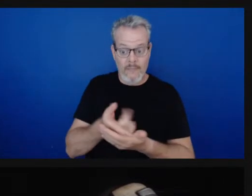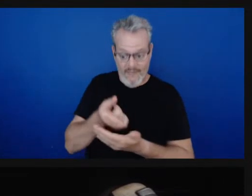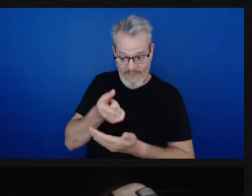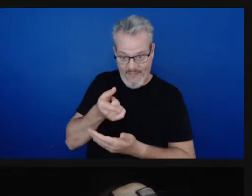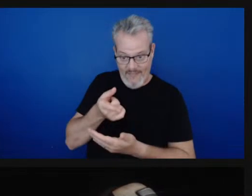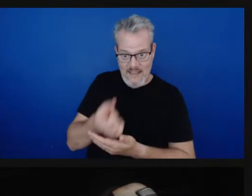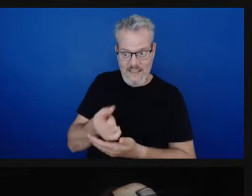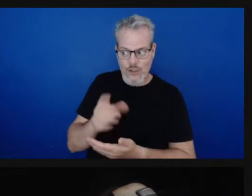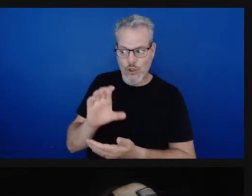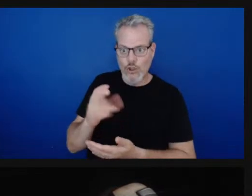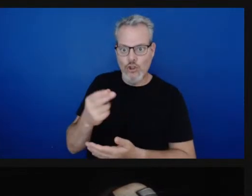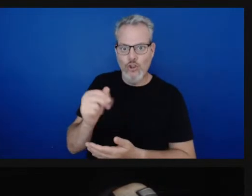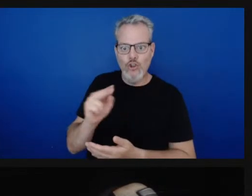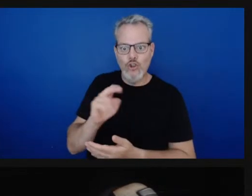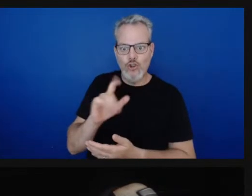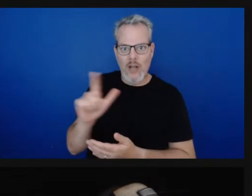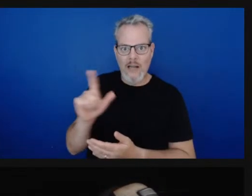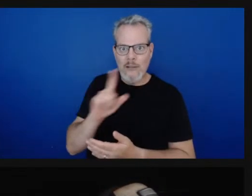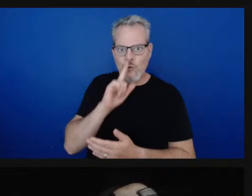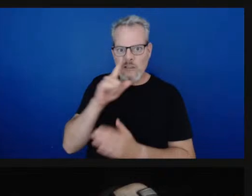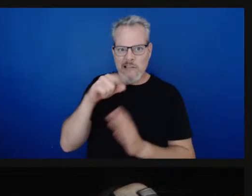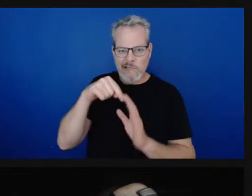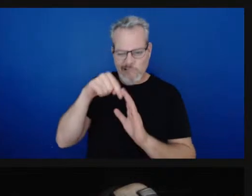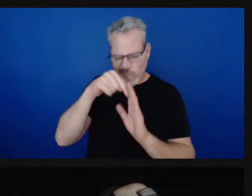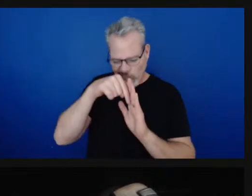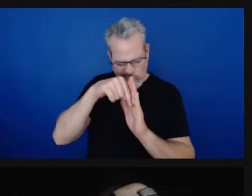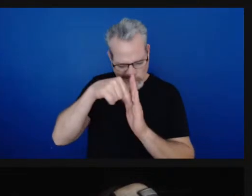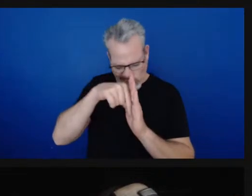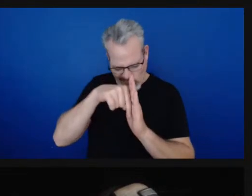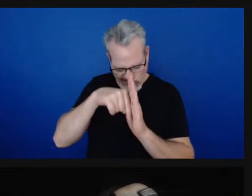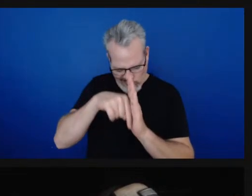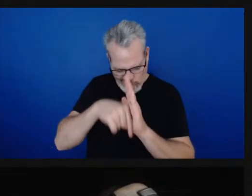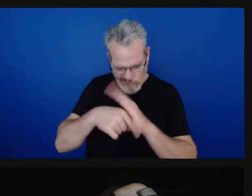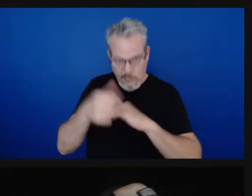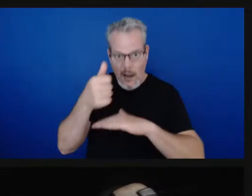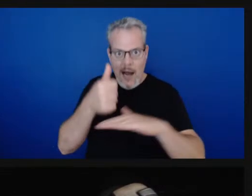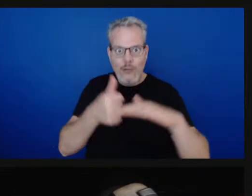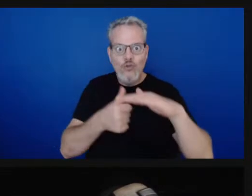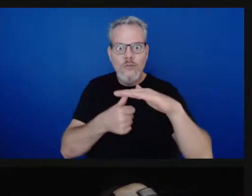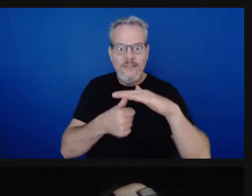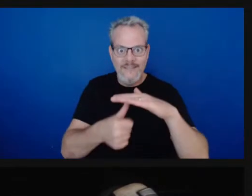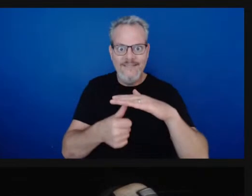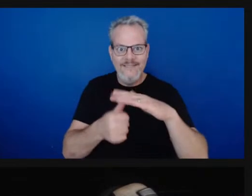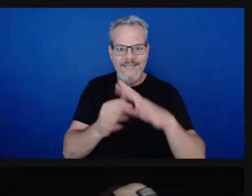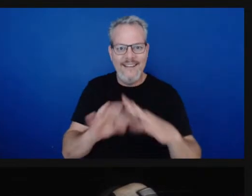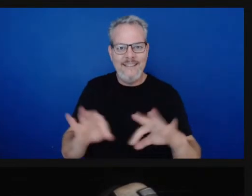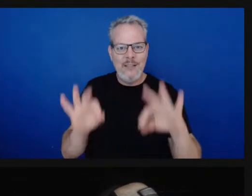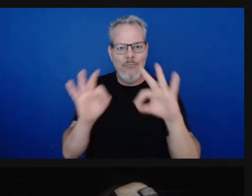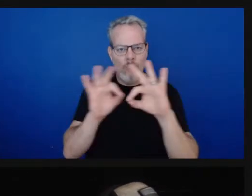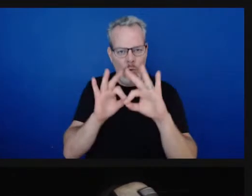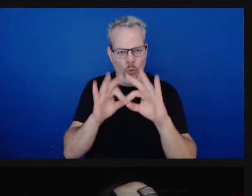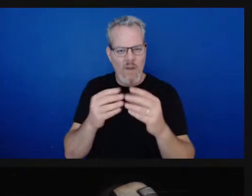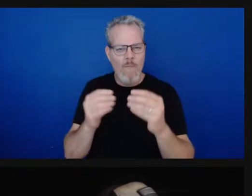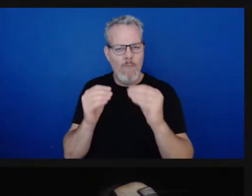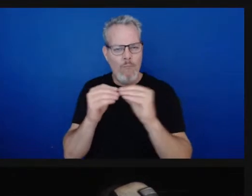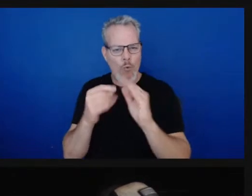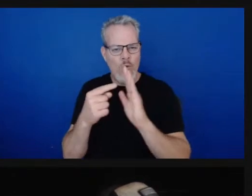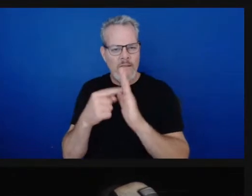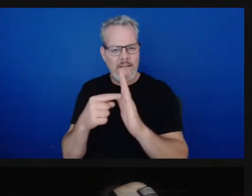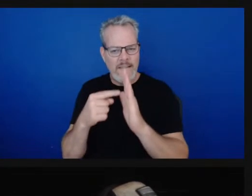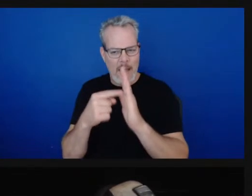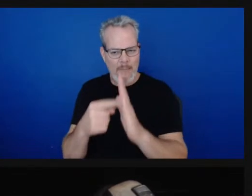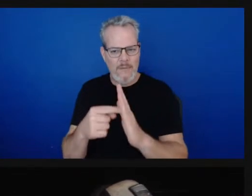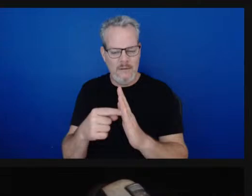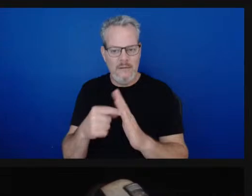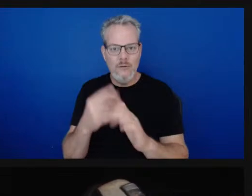cutting down, eroding into the flow below it. That's the important thing here. There are more examples than just what they saw poking